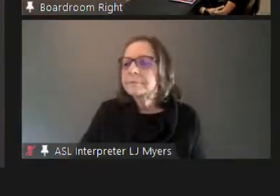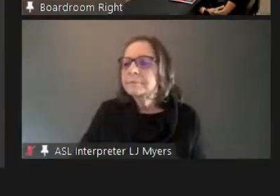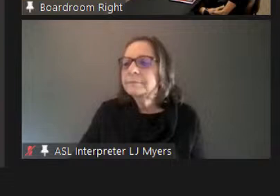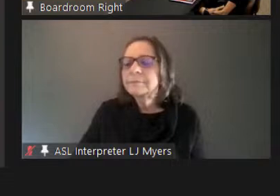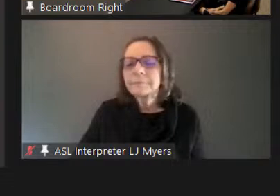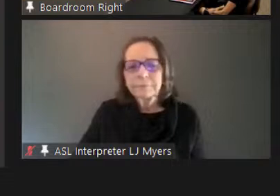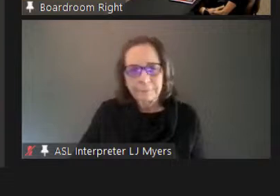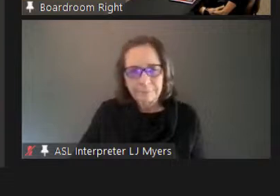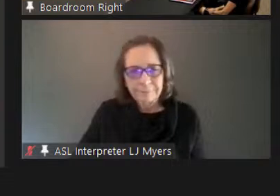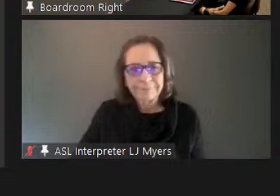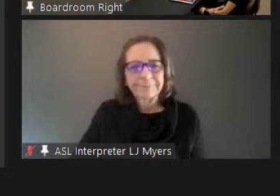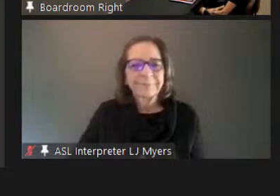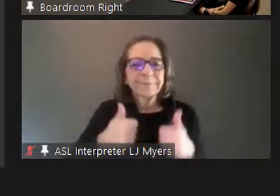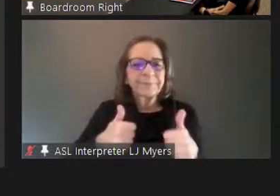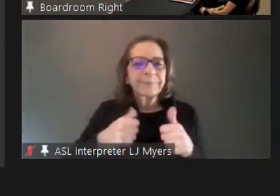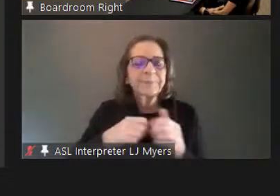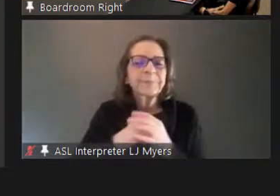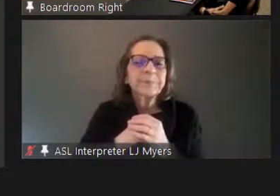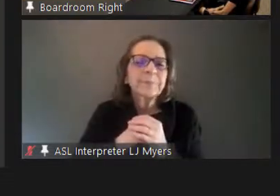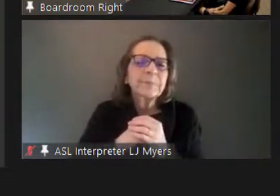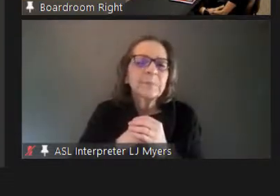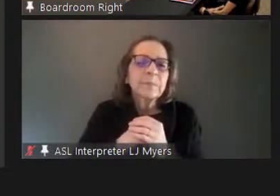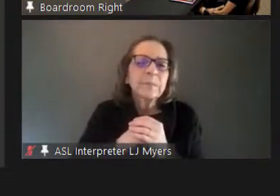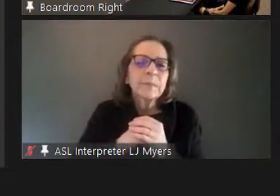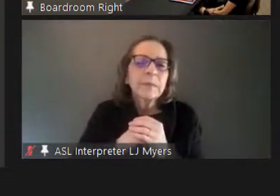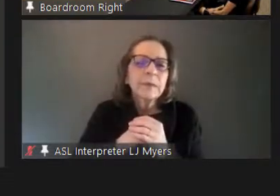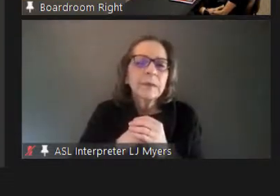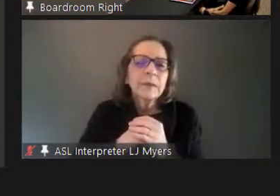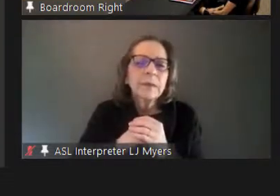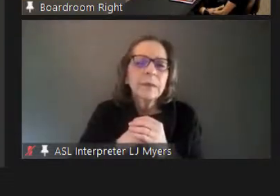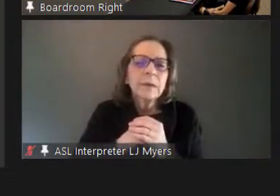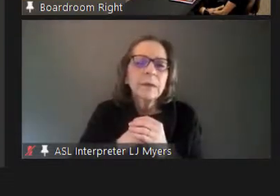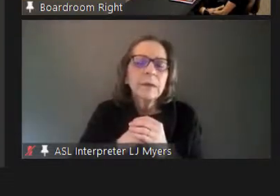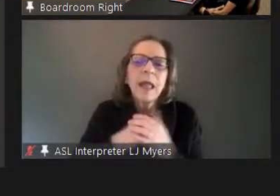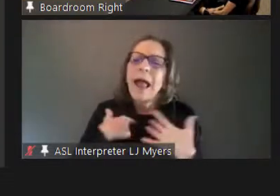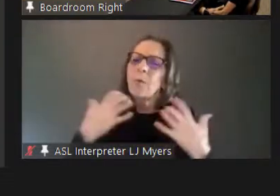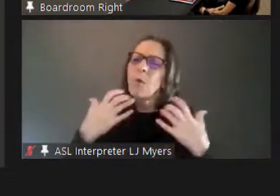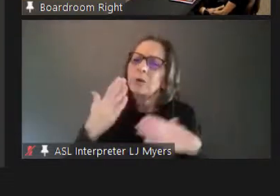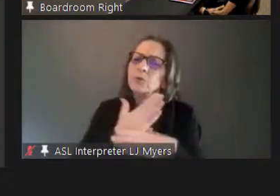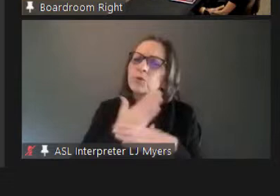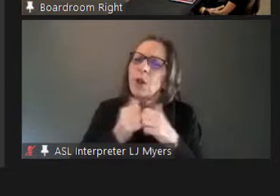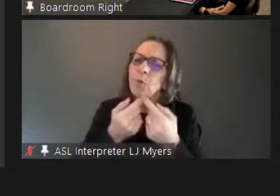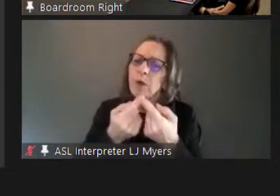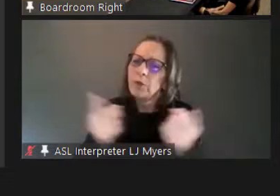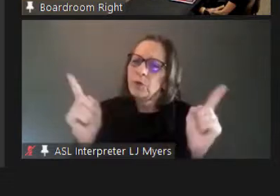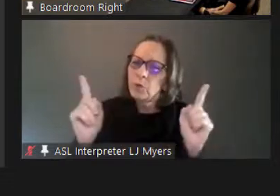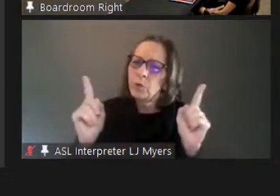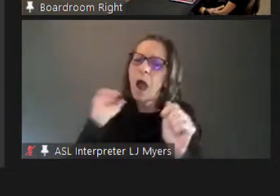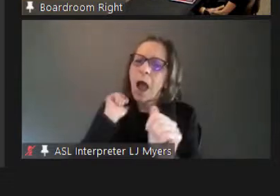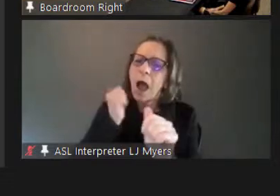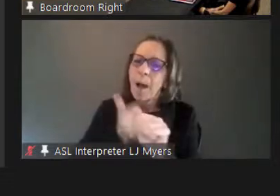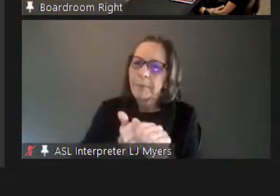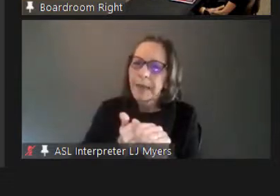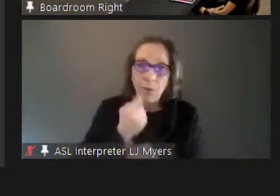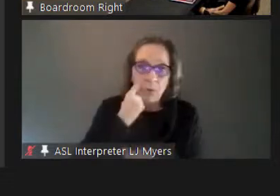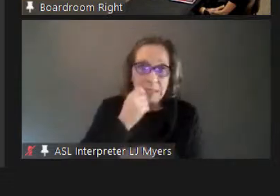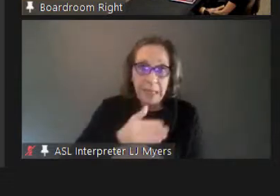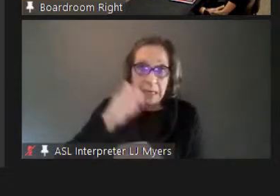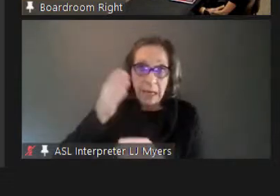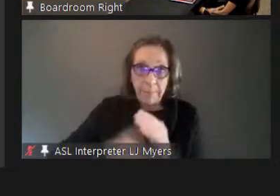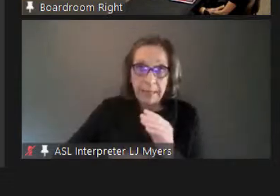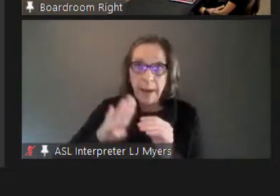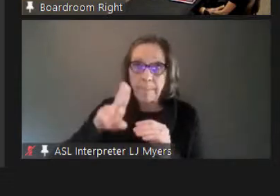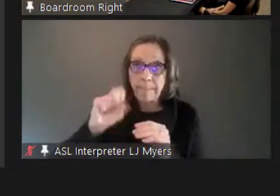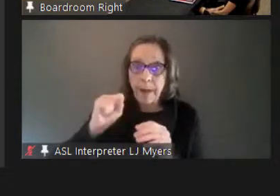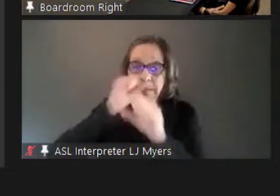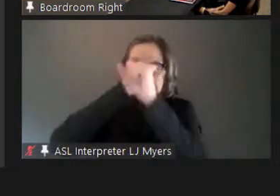Up, yes, it did. I wanted to share with you an update on the recently completed bus vision